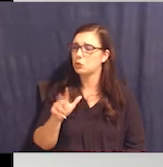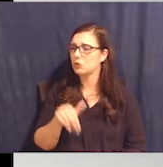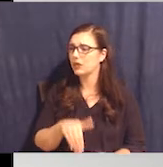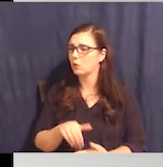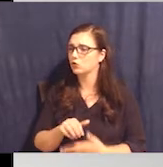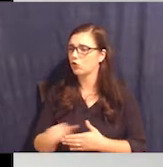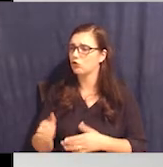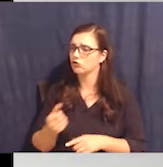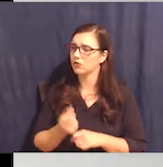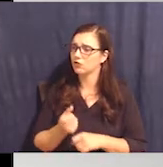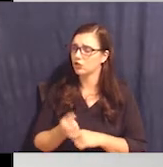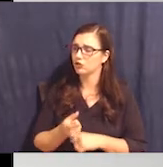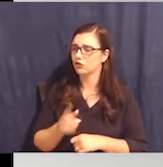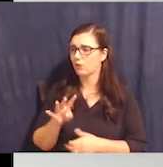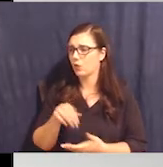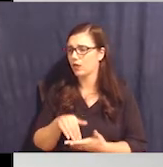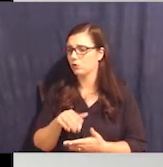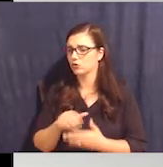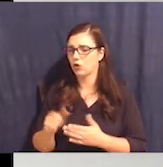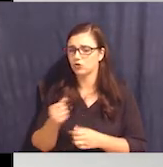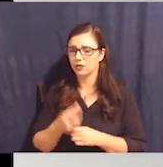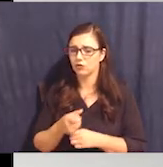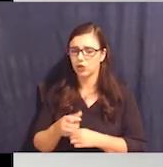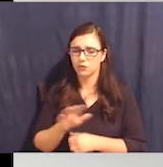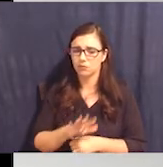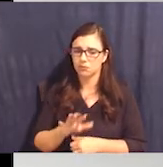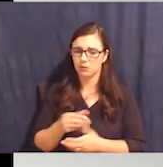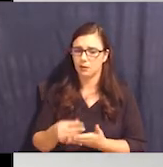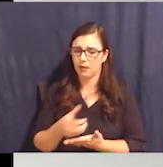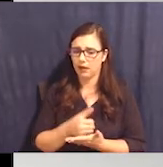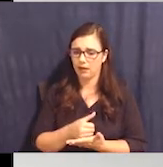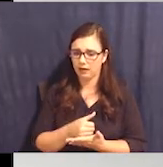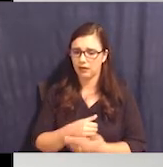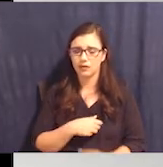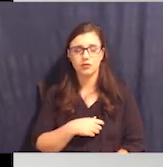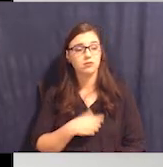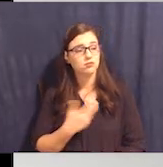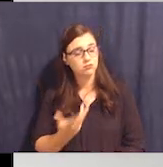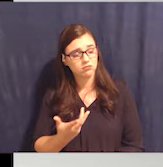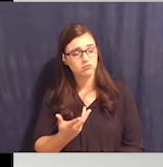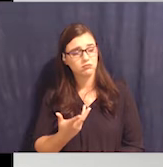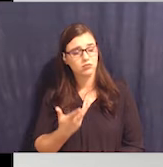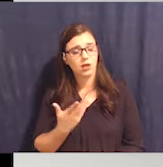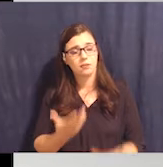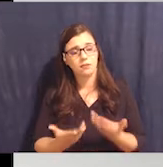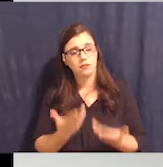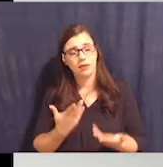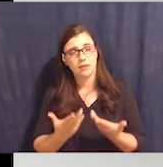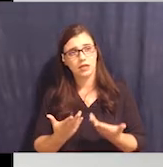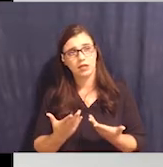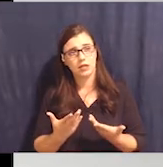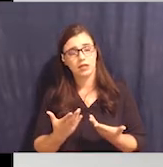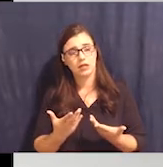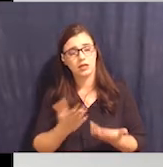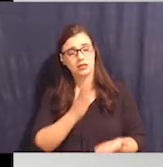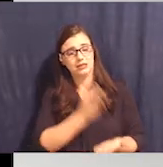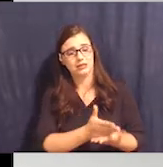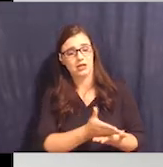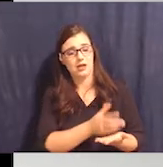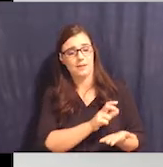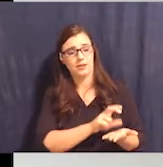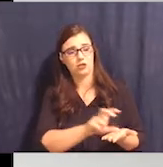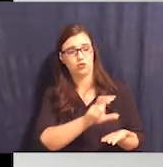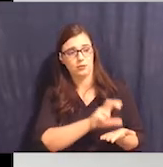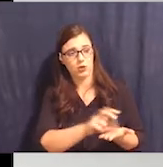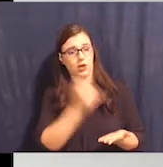maybe $3,000 a year, $4,000 a year maybe. I said, well, why don't you